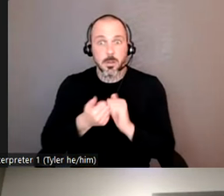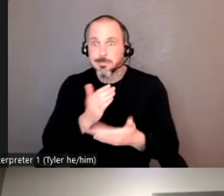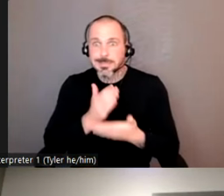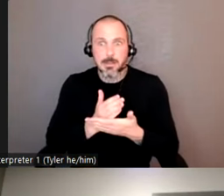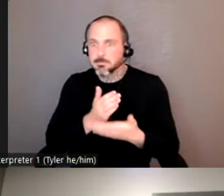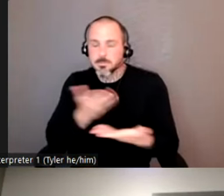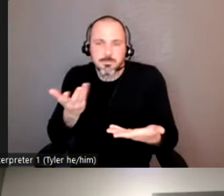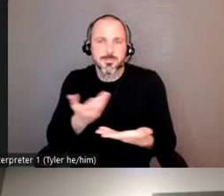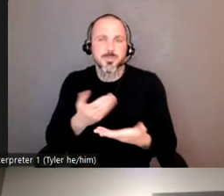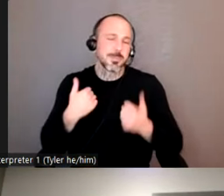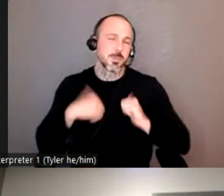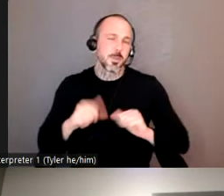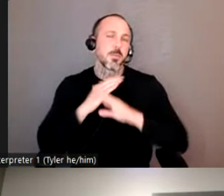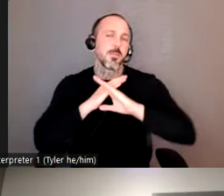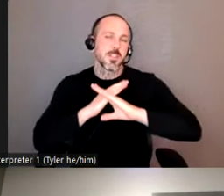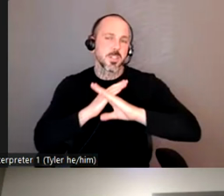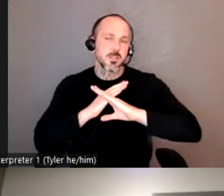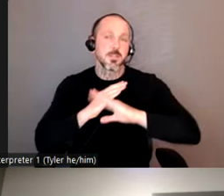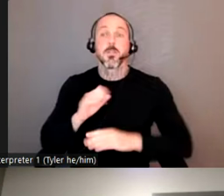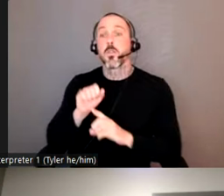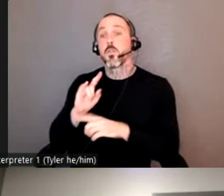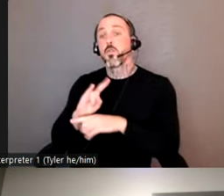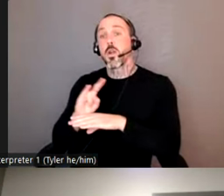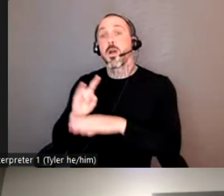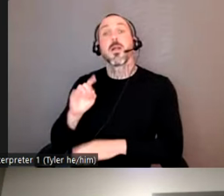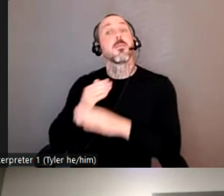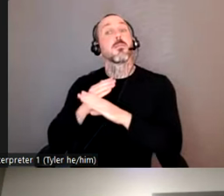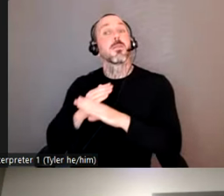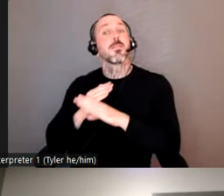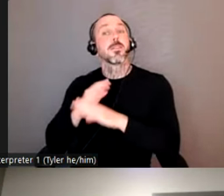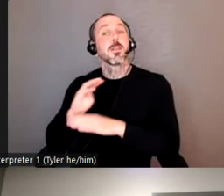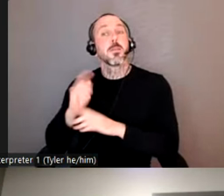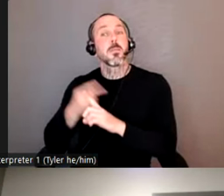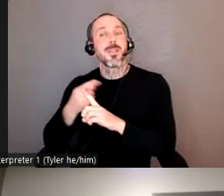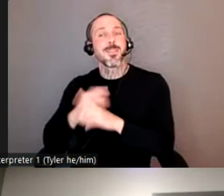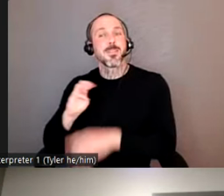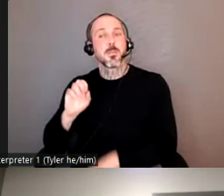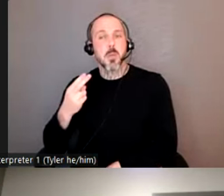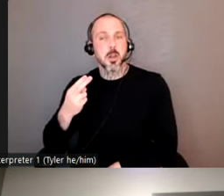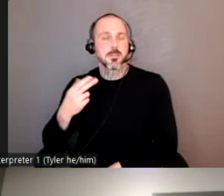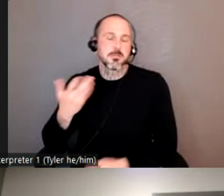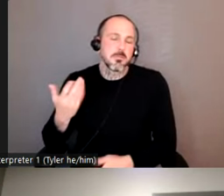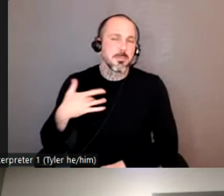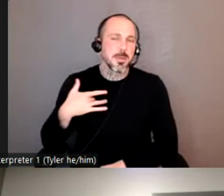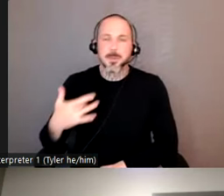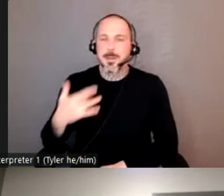education piece. Fraud Prevention Month is in March, and so we have a lot of good information. But every day you can go to the Canadian Anti-Fraud Centre webpage, and we